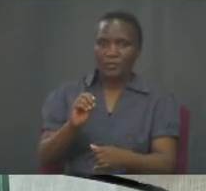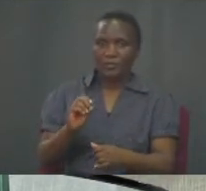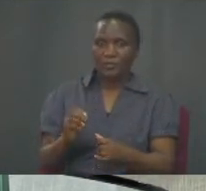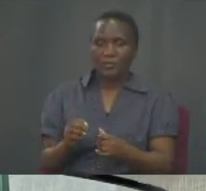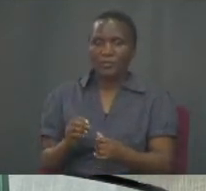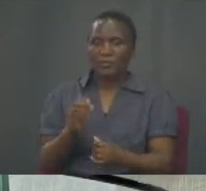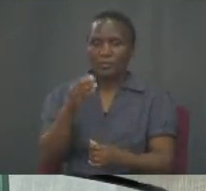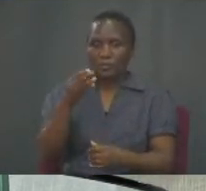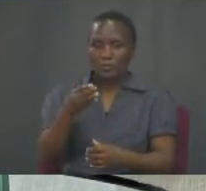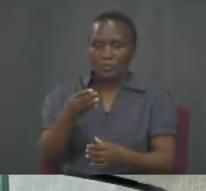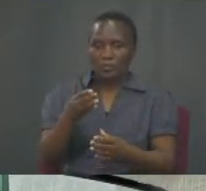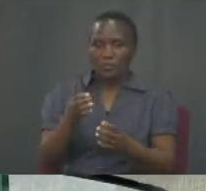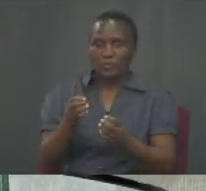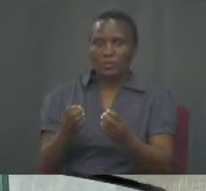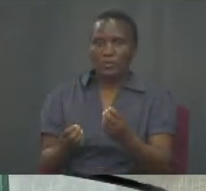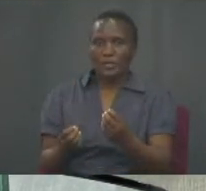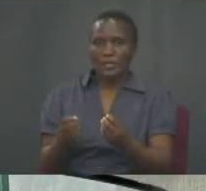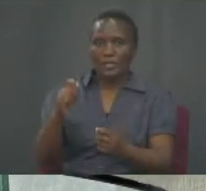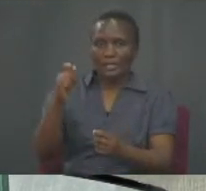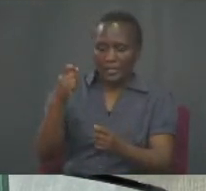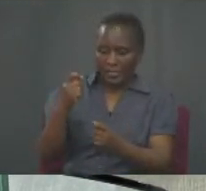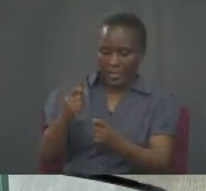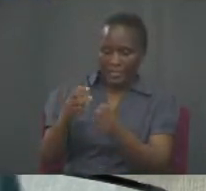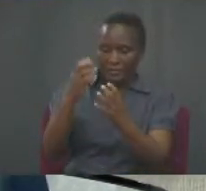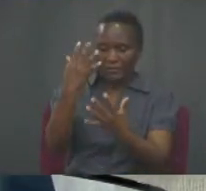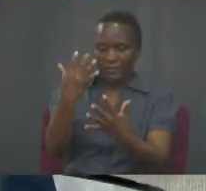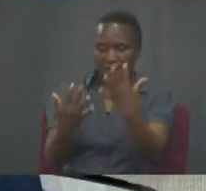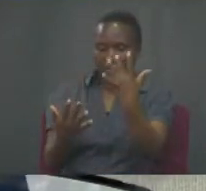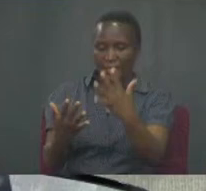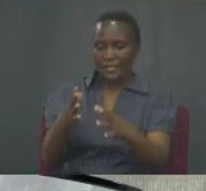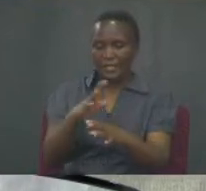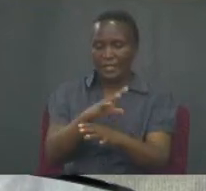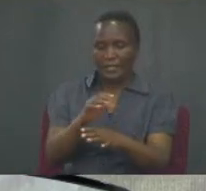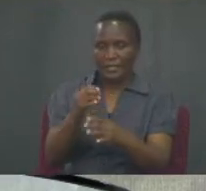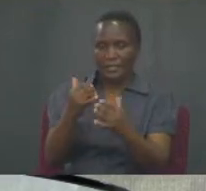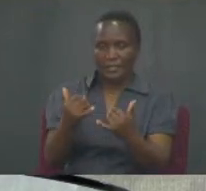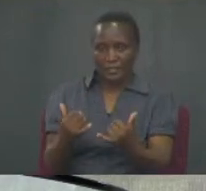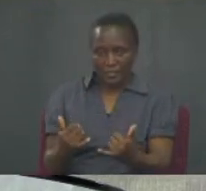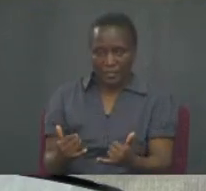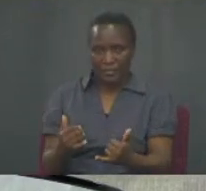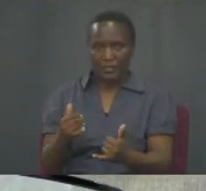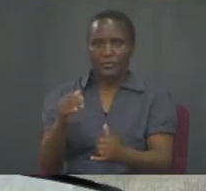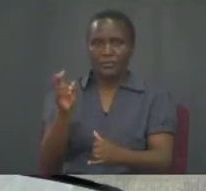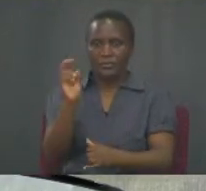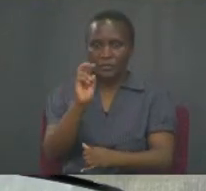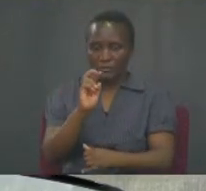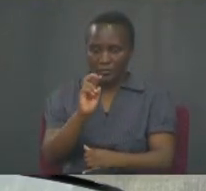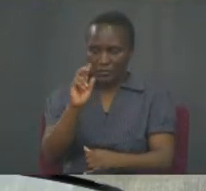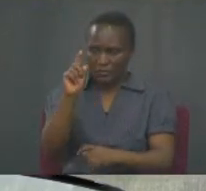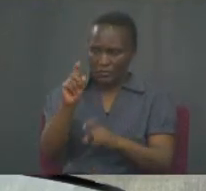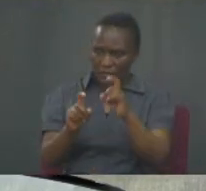Nero. And if you were asked, how do you want to die? Do we inject you